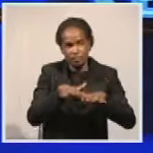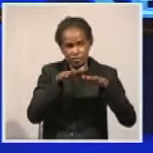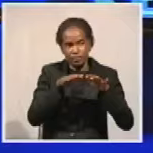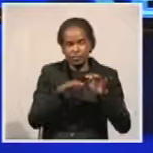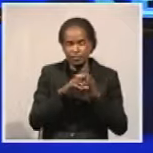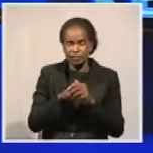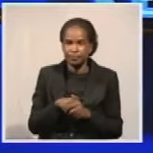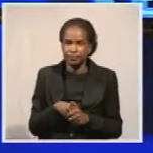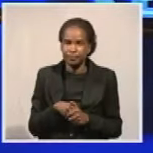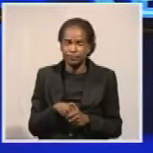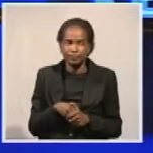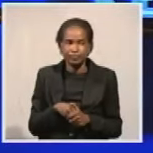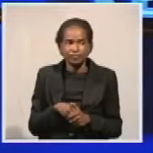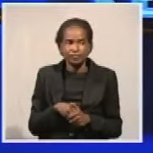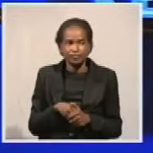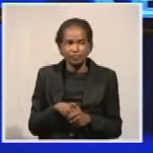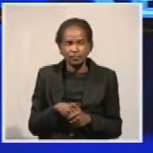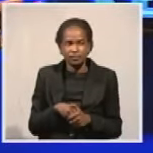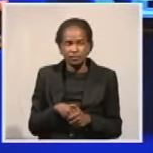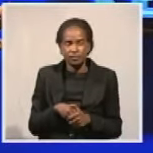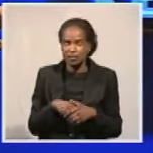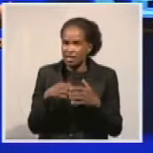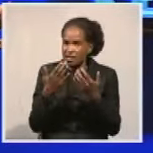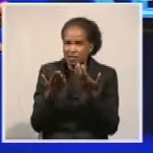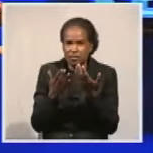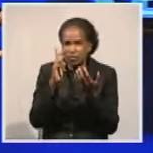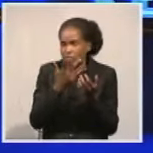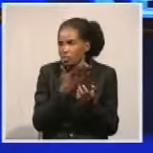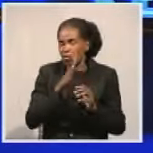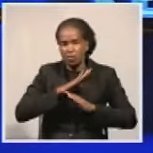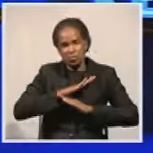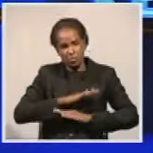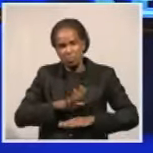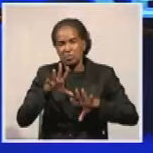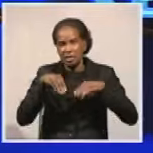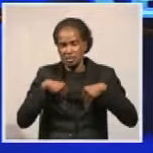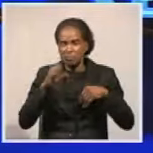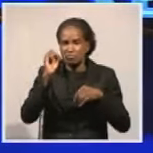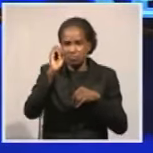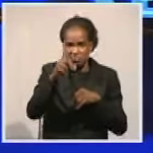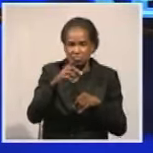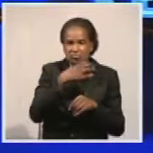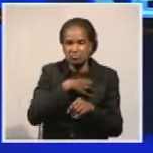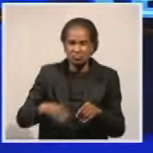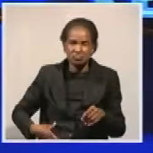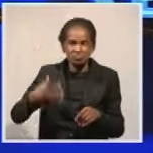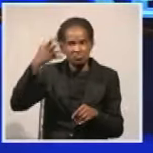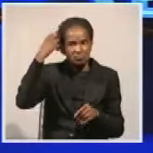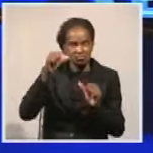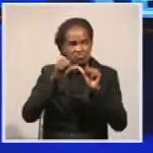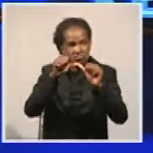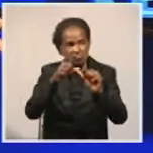argument sold, and it put everybody at ease. And